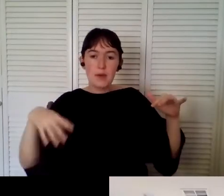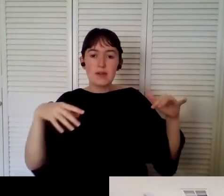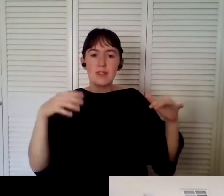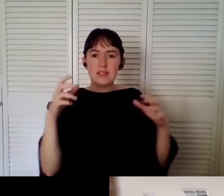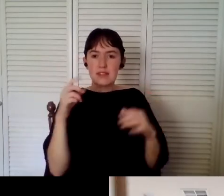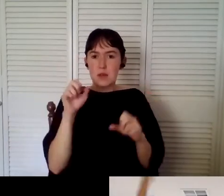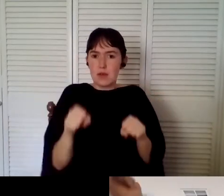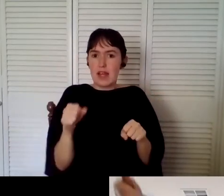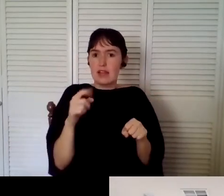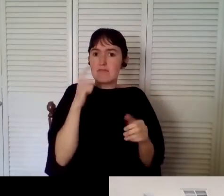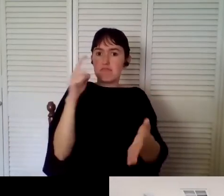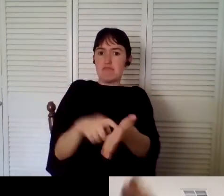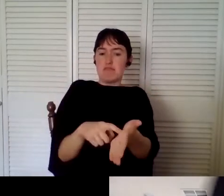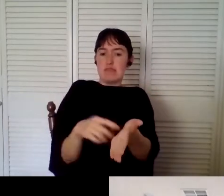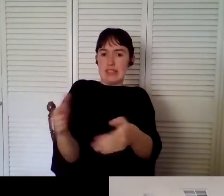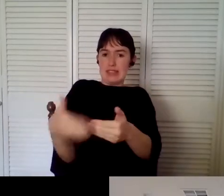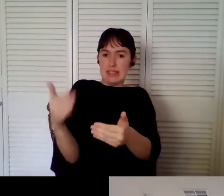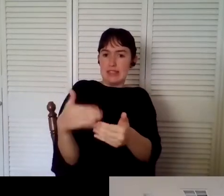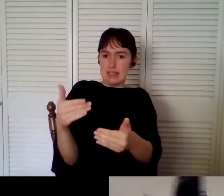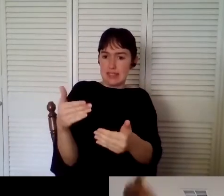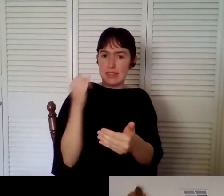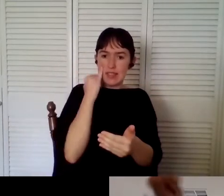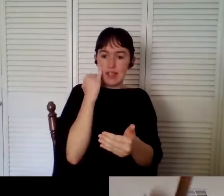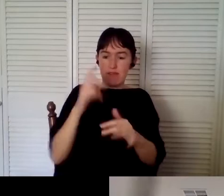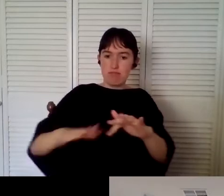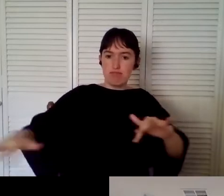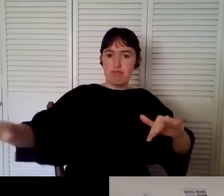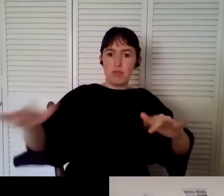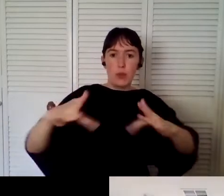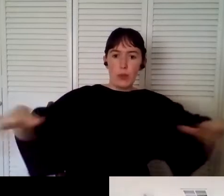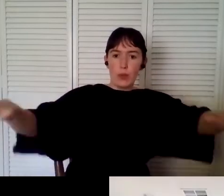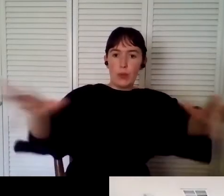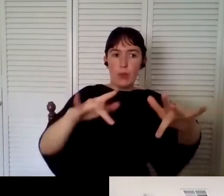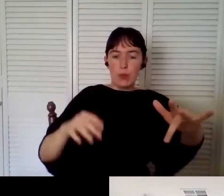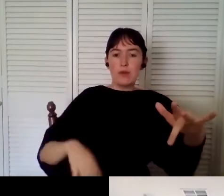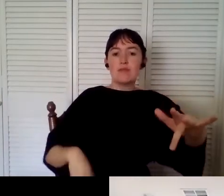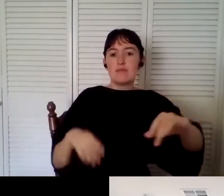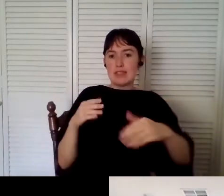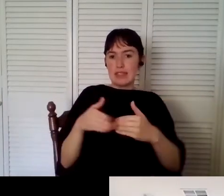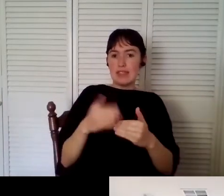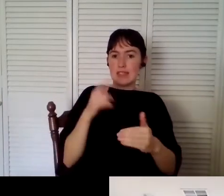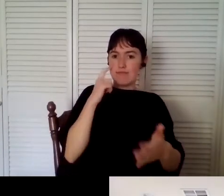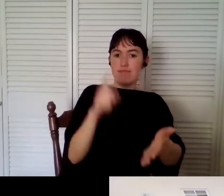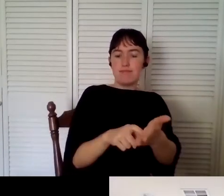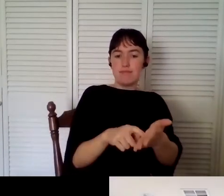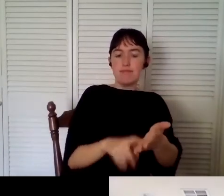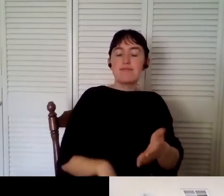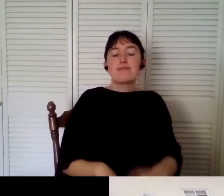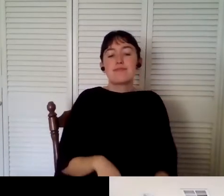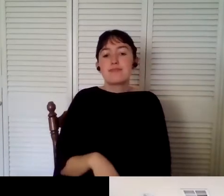field and takes a lot of room. You need to have overhead room to swing this. Right. As the ice age ends in Eurasia,